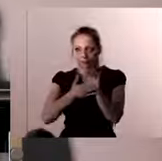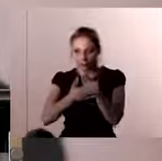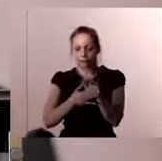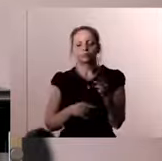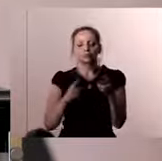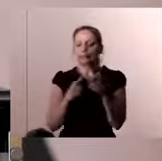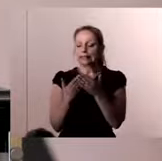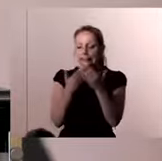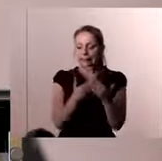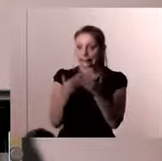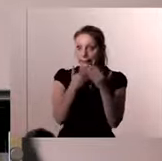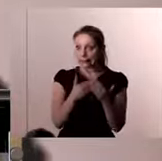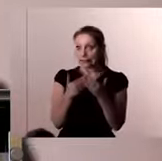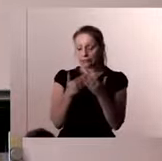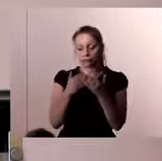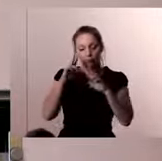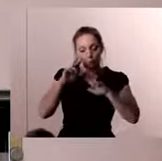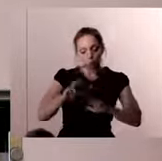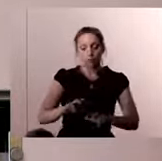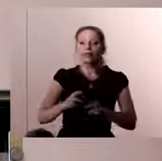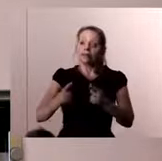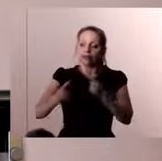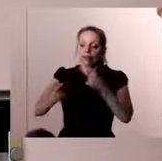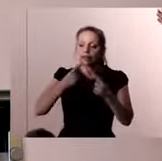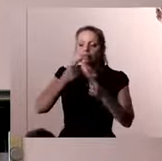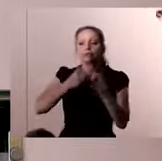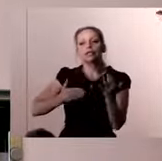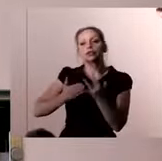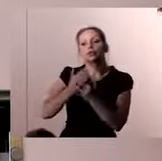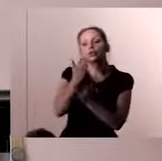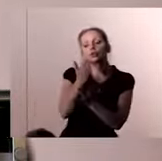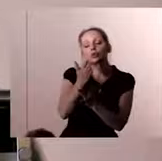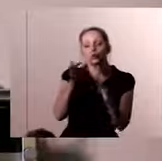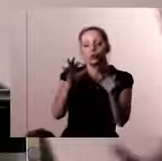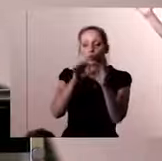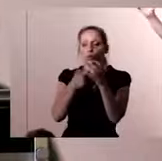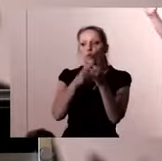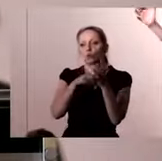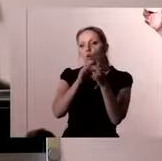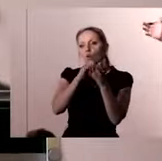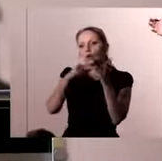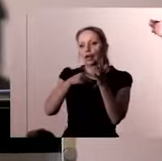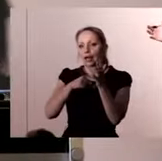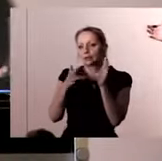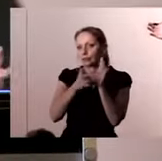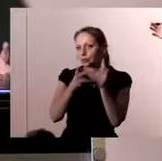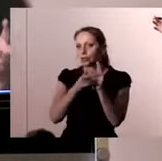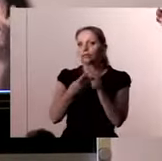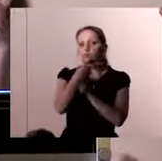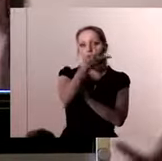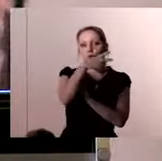There was a study that looked at the amount of information that was sent through broadcast technology for just the year